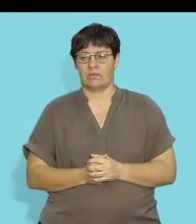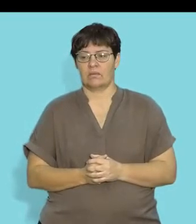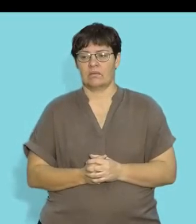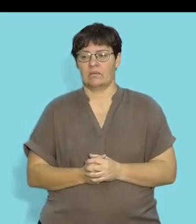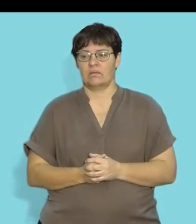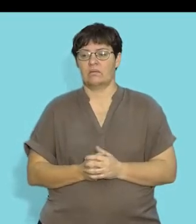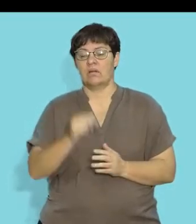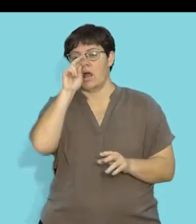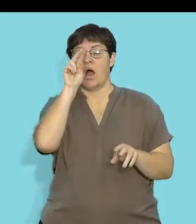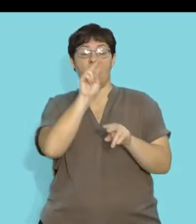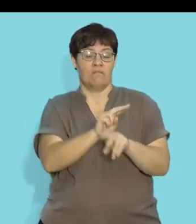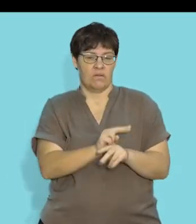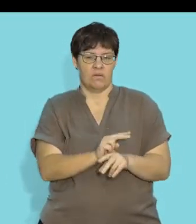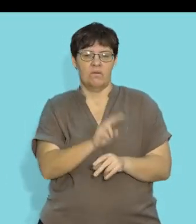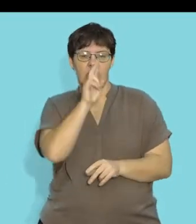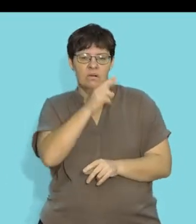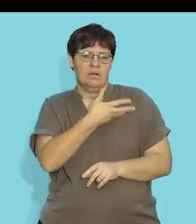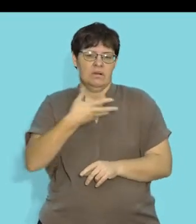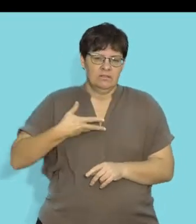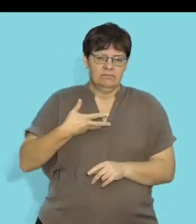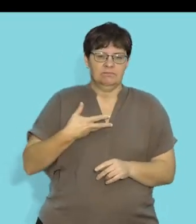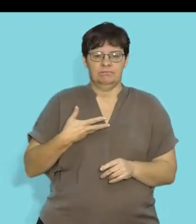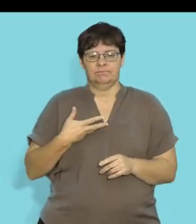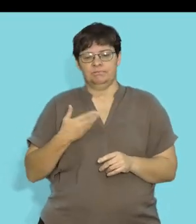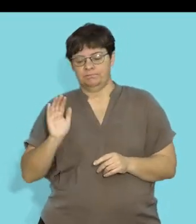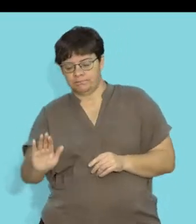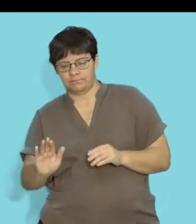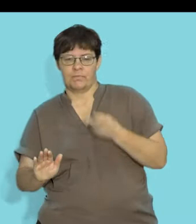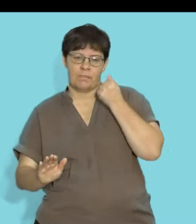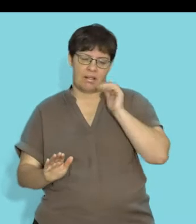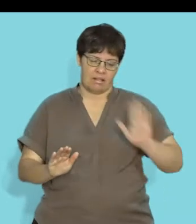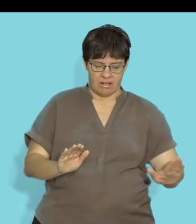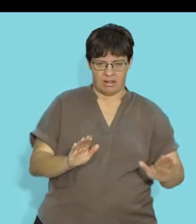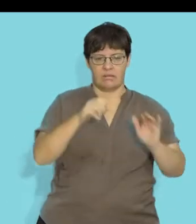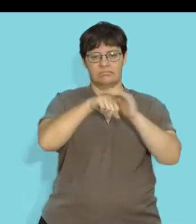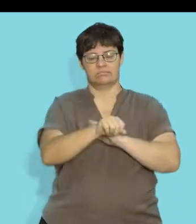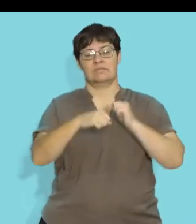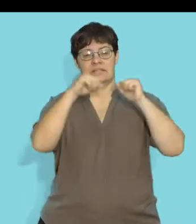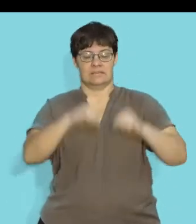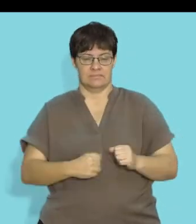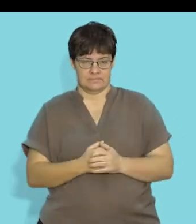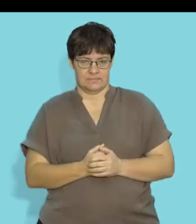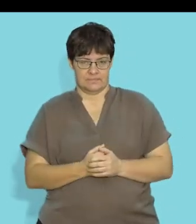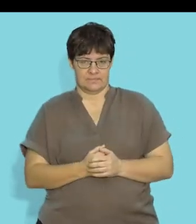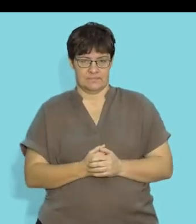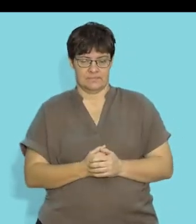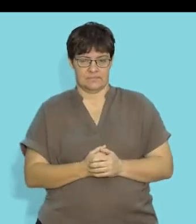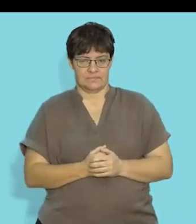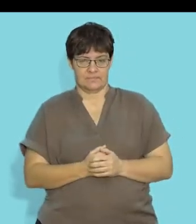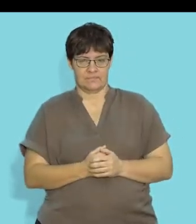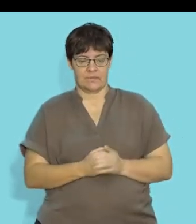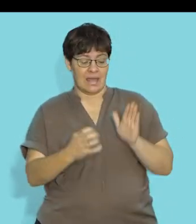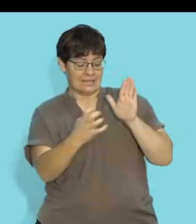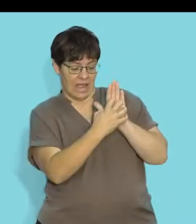As an overview, when we look at the male and female reproductive systems, it's important that first you understand the concepts based on a